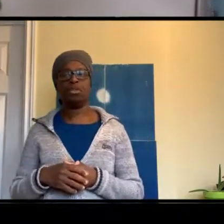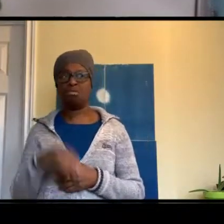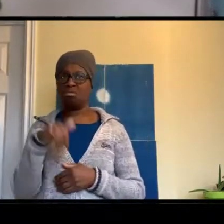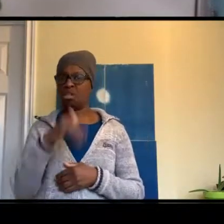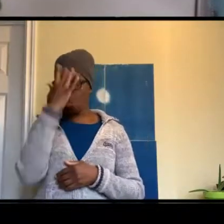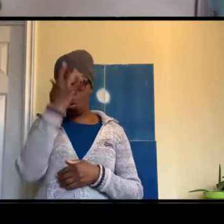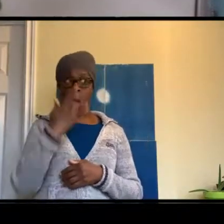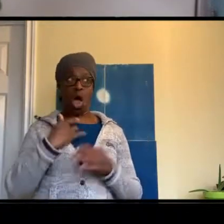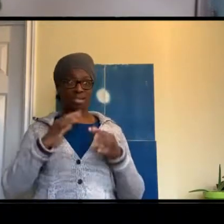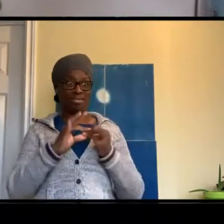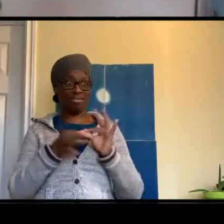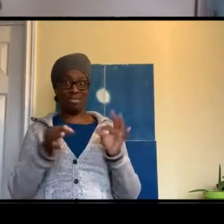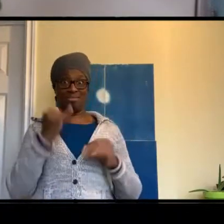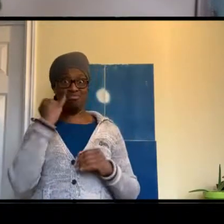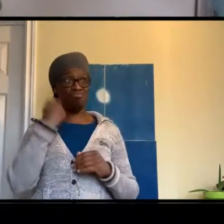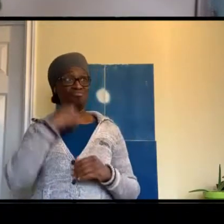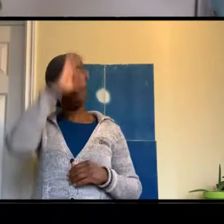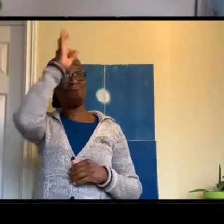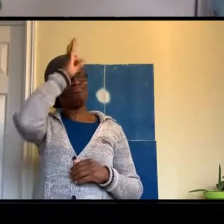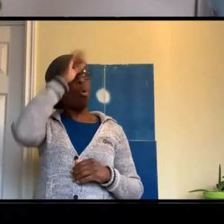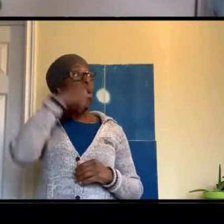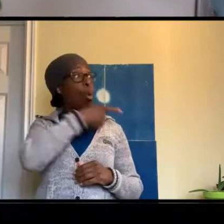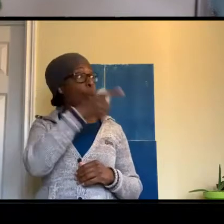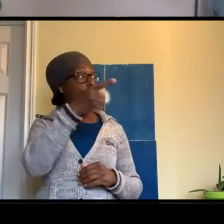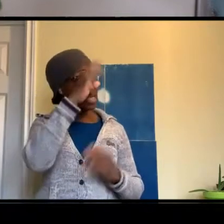you spend the majority of your time when it comes to writing.